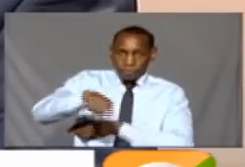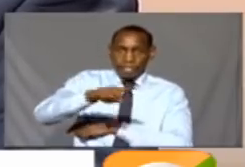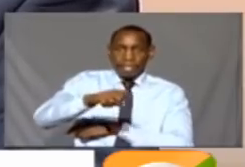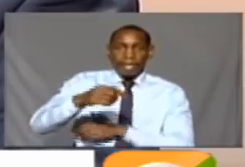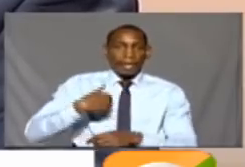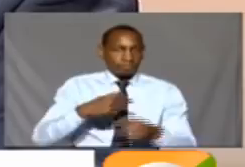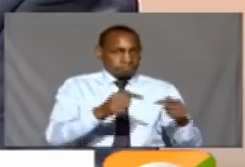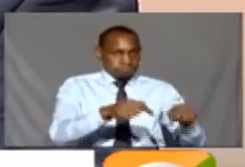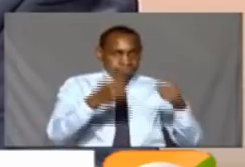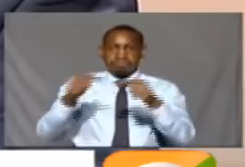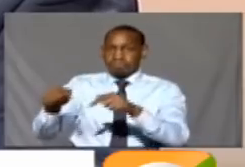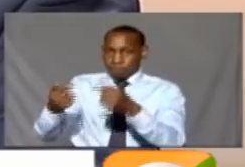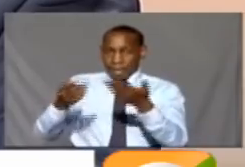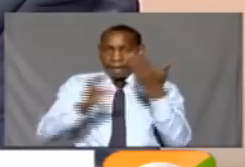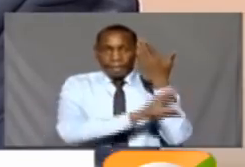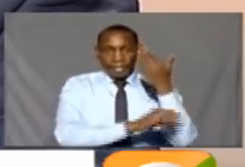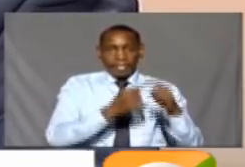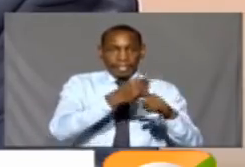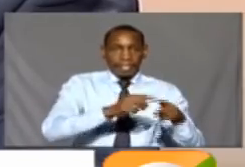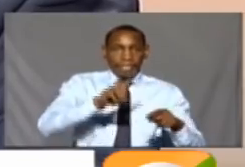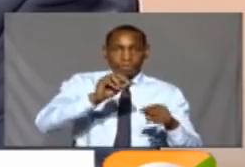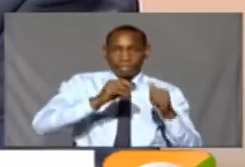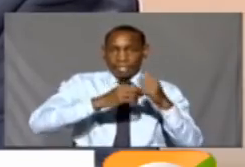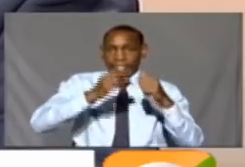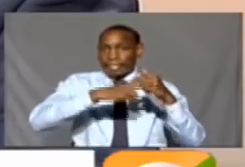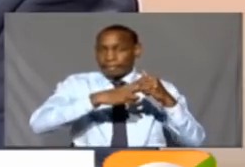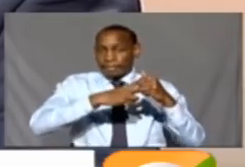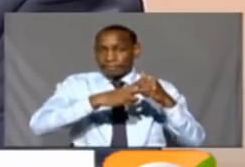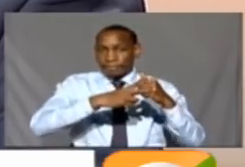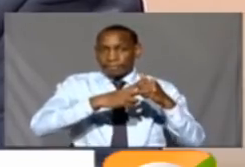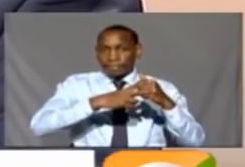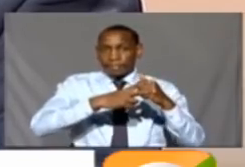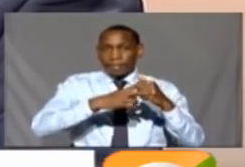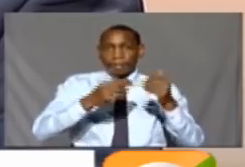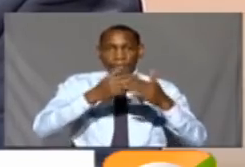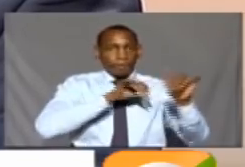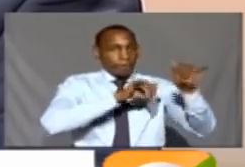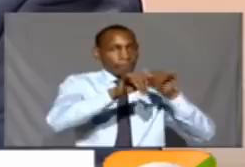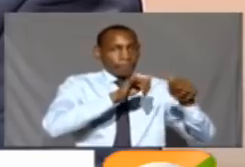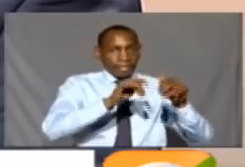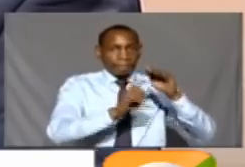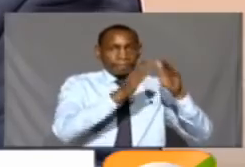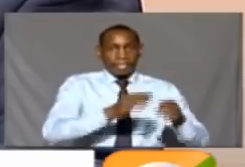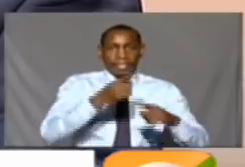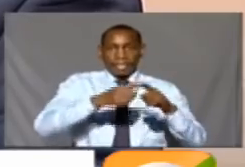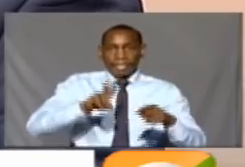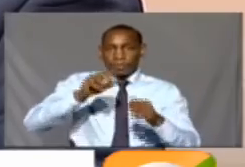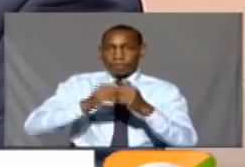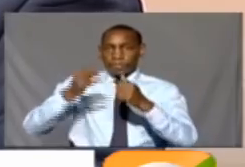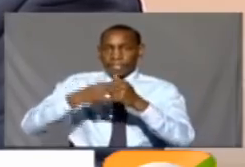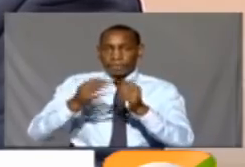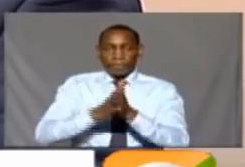civil war in this country. In 2007, I was your foreign minister in 2008, and I was the